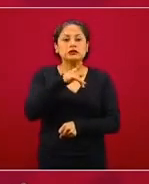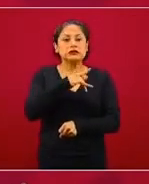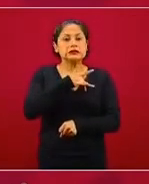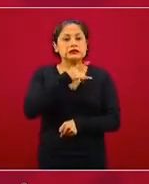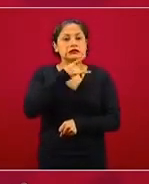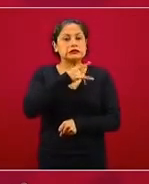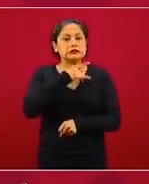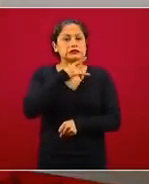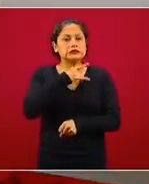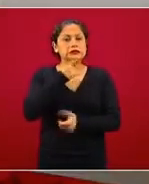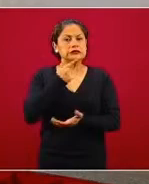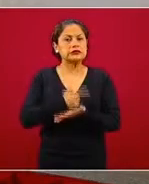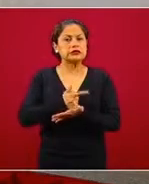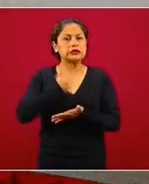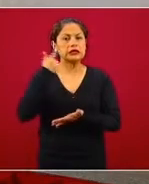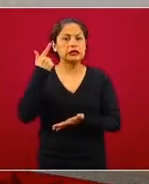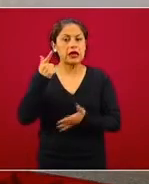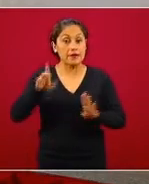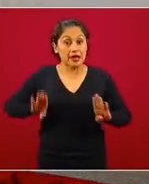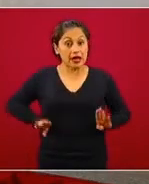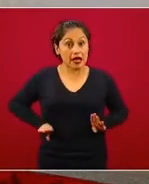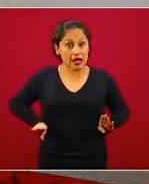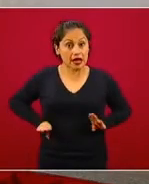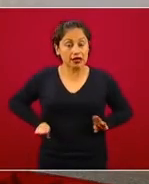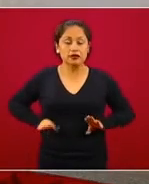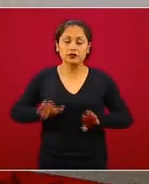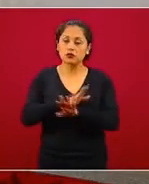because it can't be in real time, how that could be